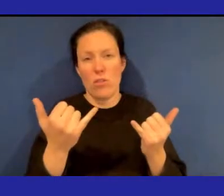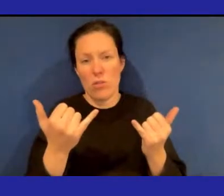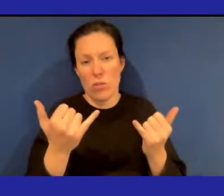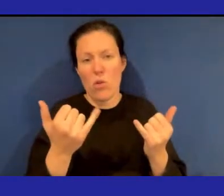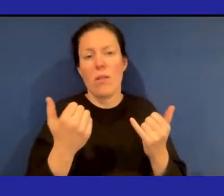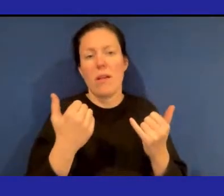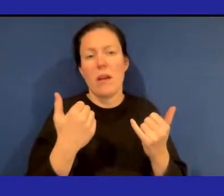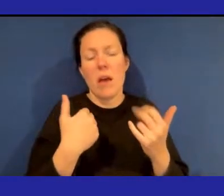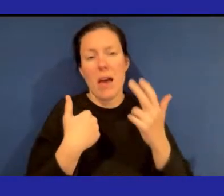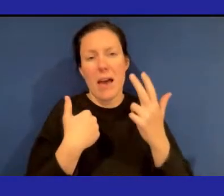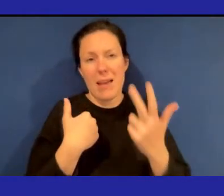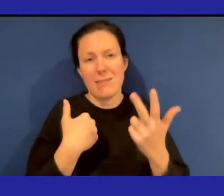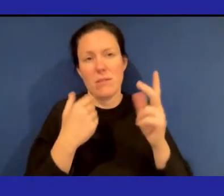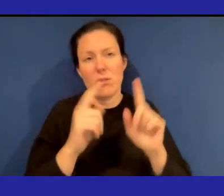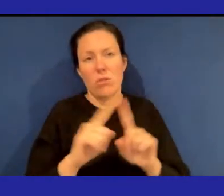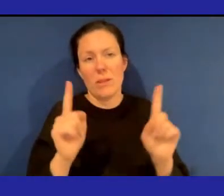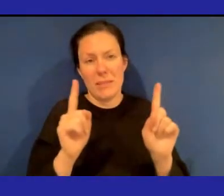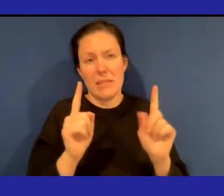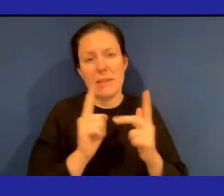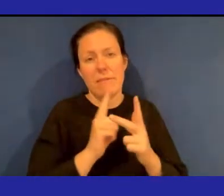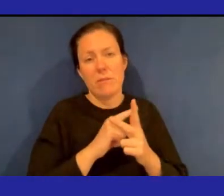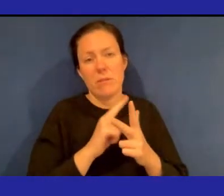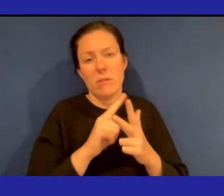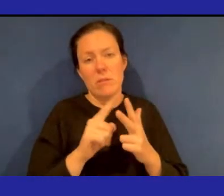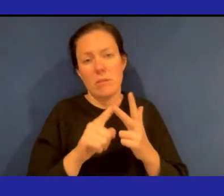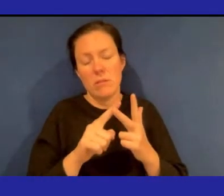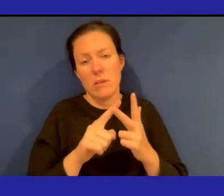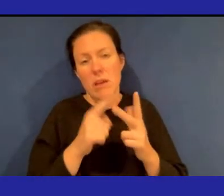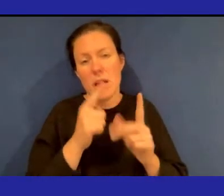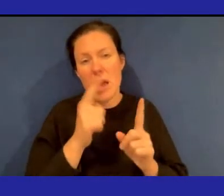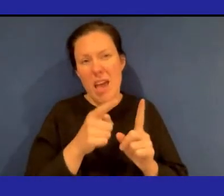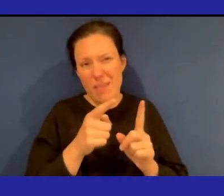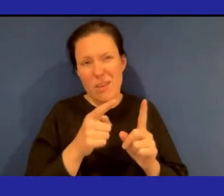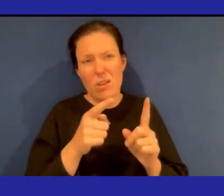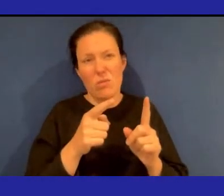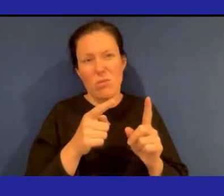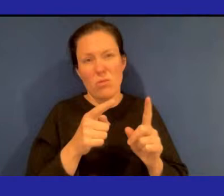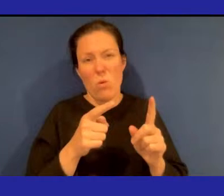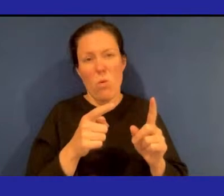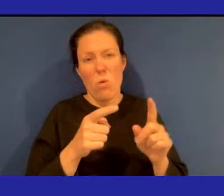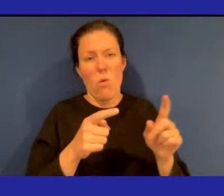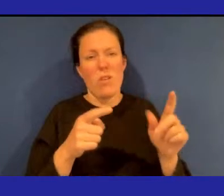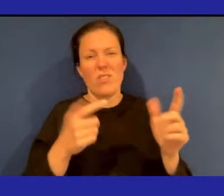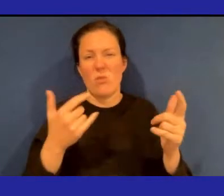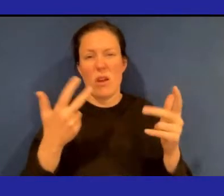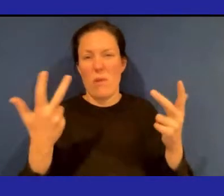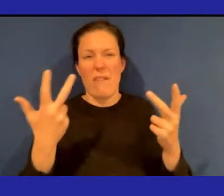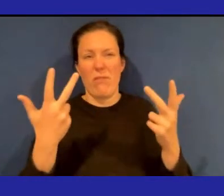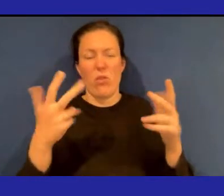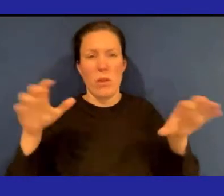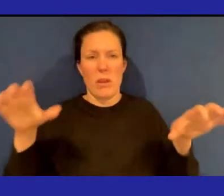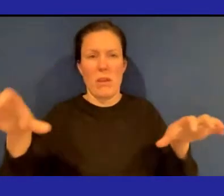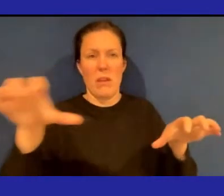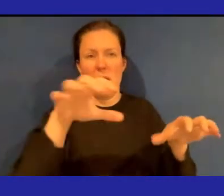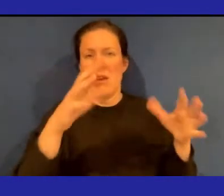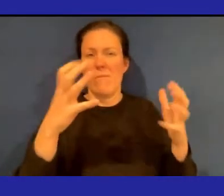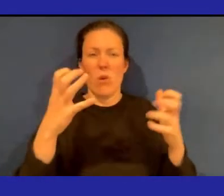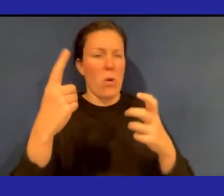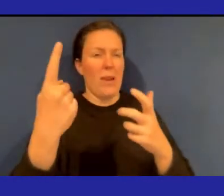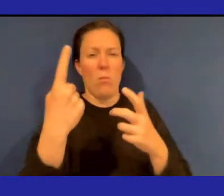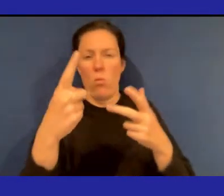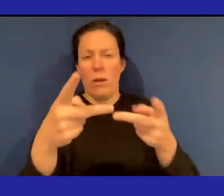areas. And what we would like to do is bring them all into one place so we can serve our behavioral